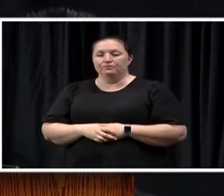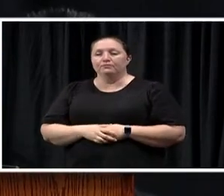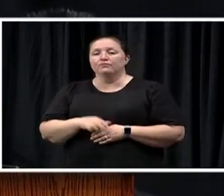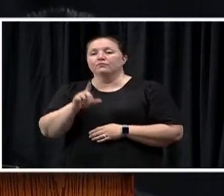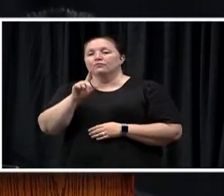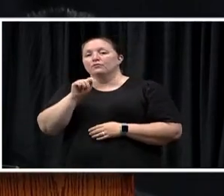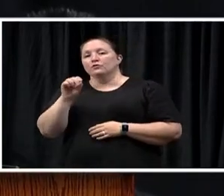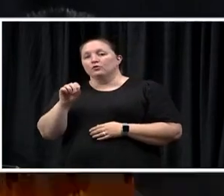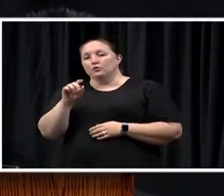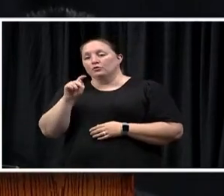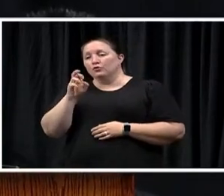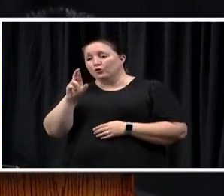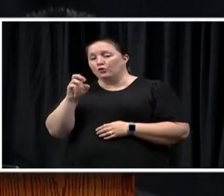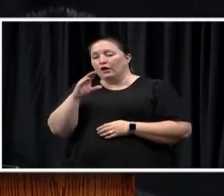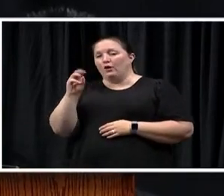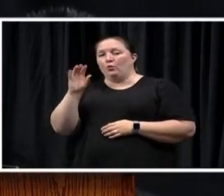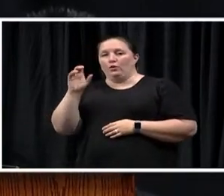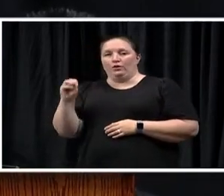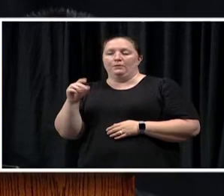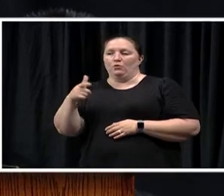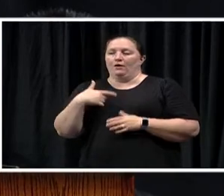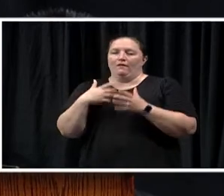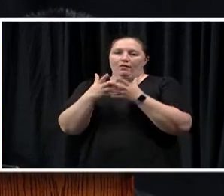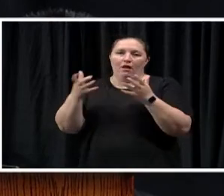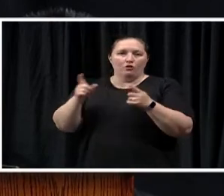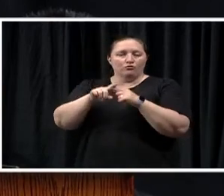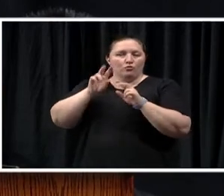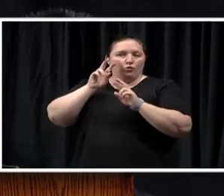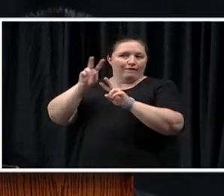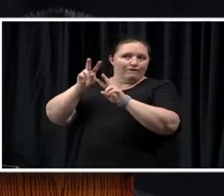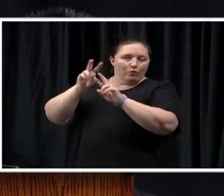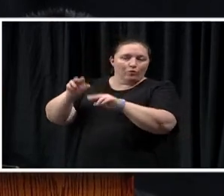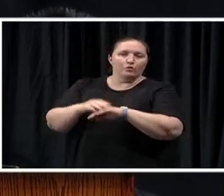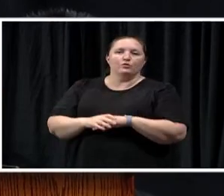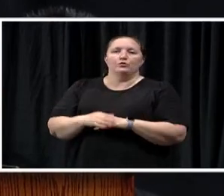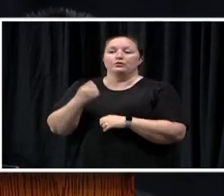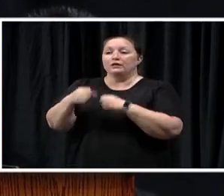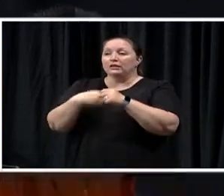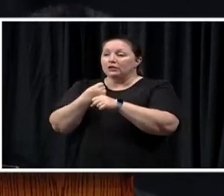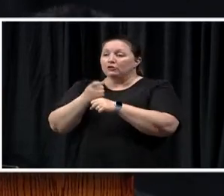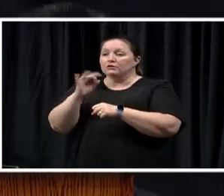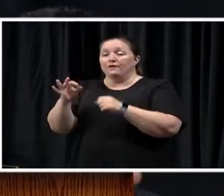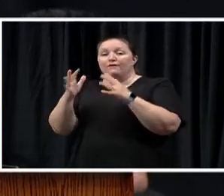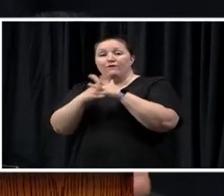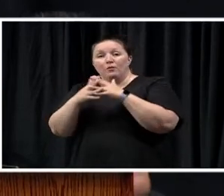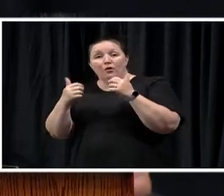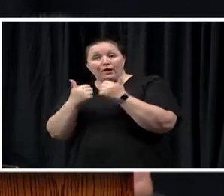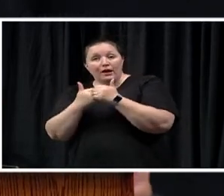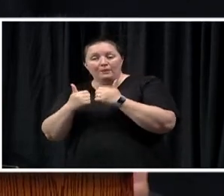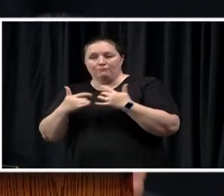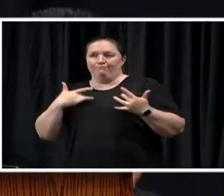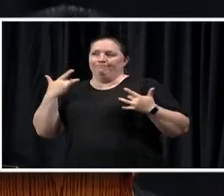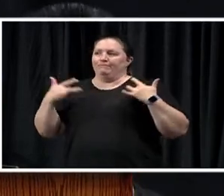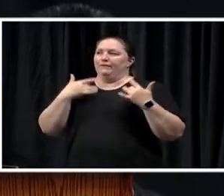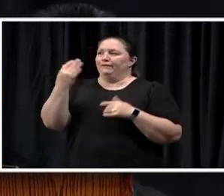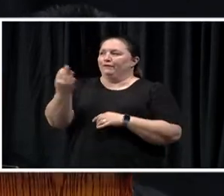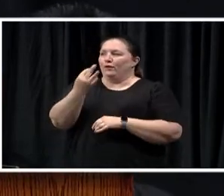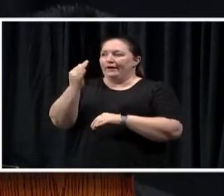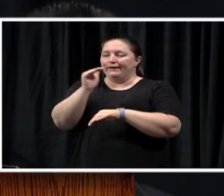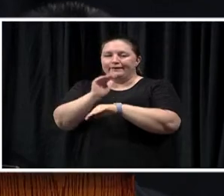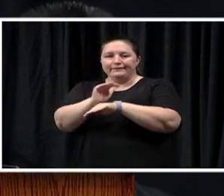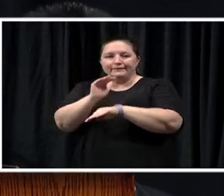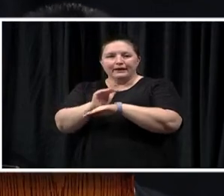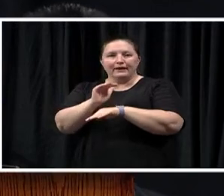Dear Turner and William, you have so much to look forward to. Years of football games and the excitement of Friday nights, daily